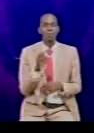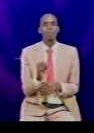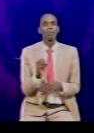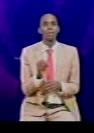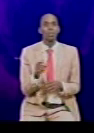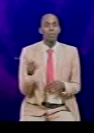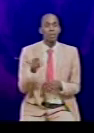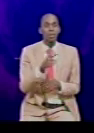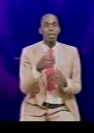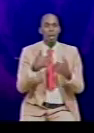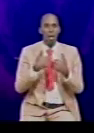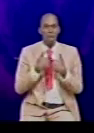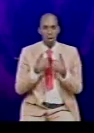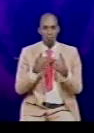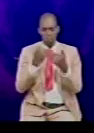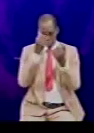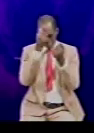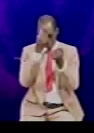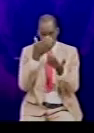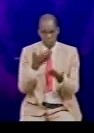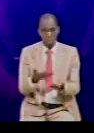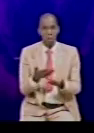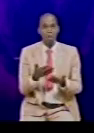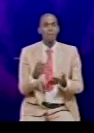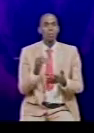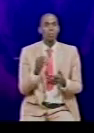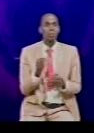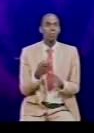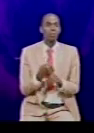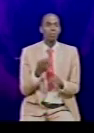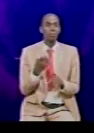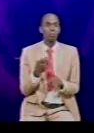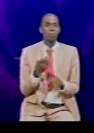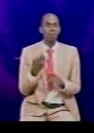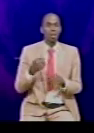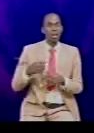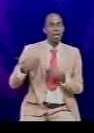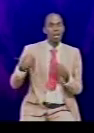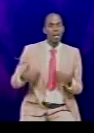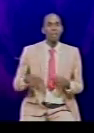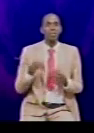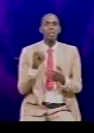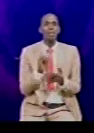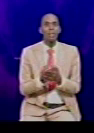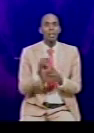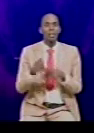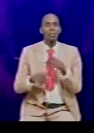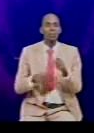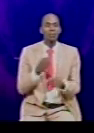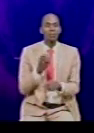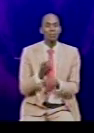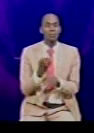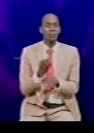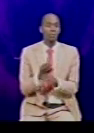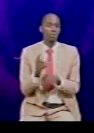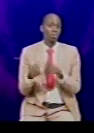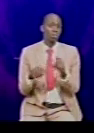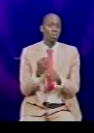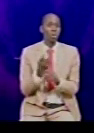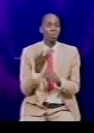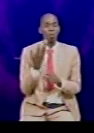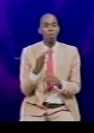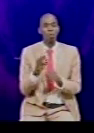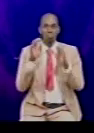have obeyed from the heart that form of doctrine which was delivered